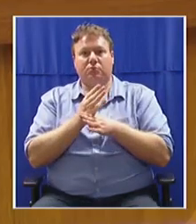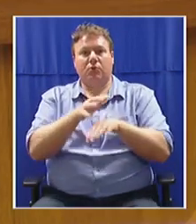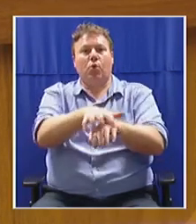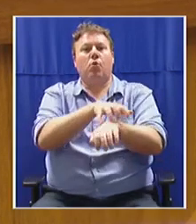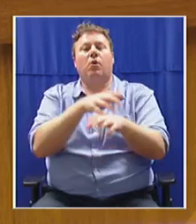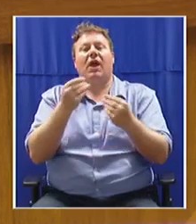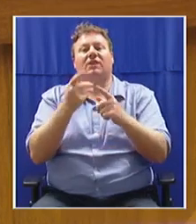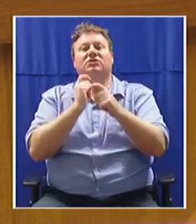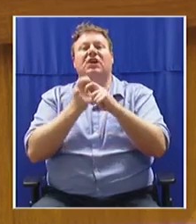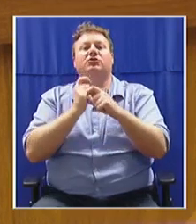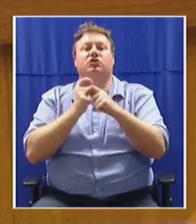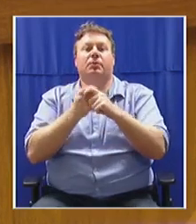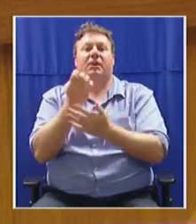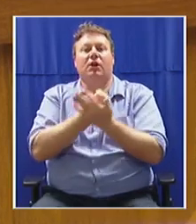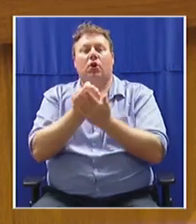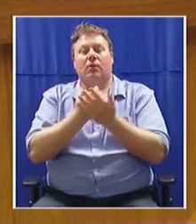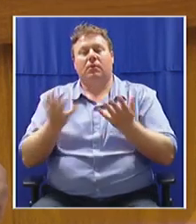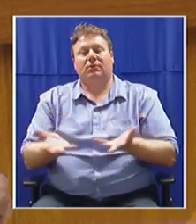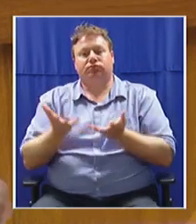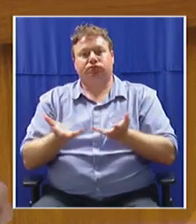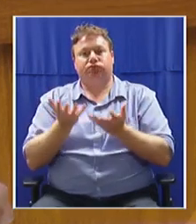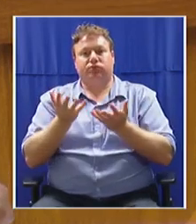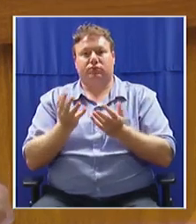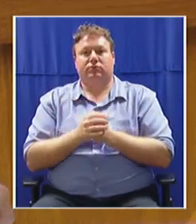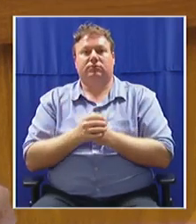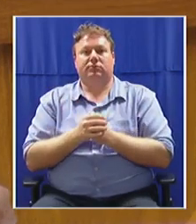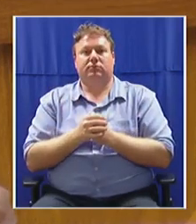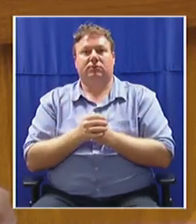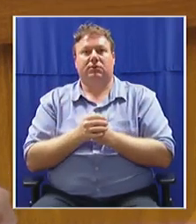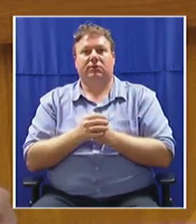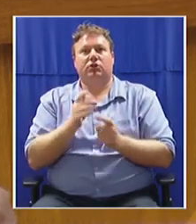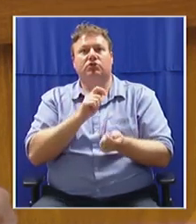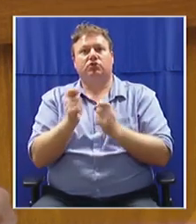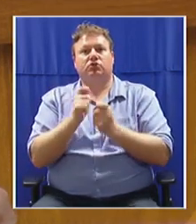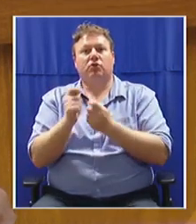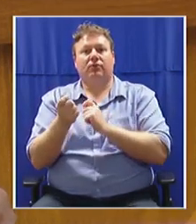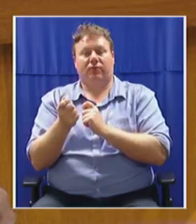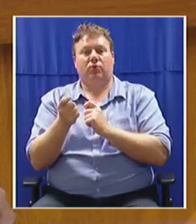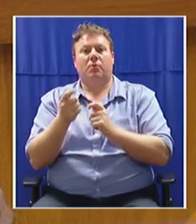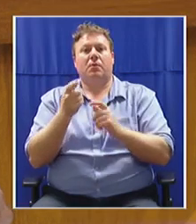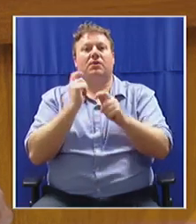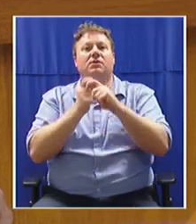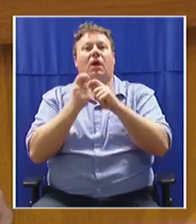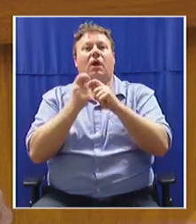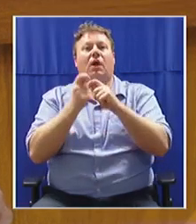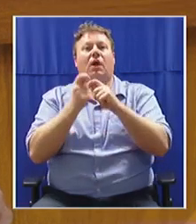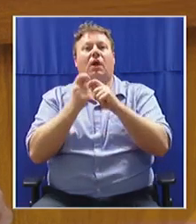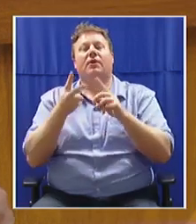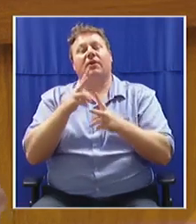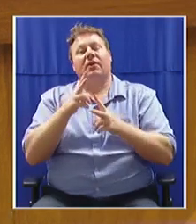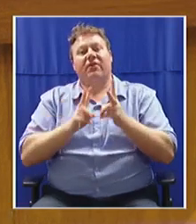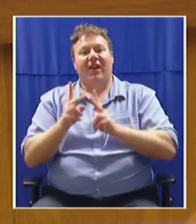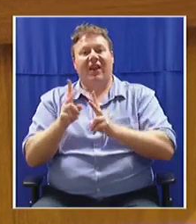economies is to ensure that we transform our township and villages from